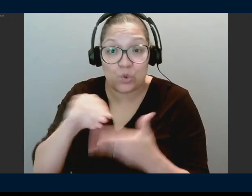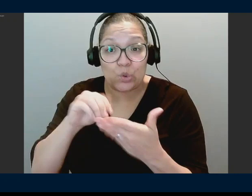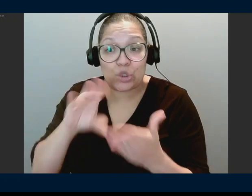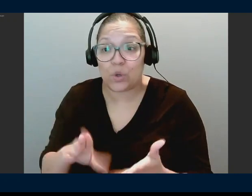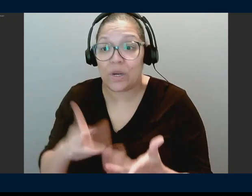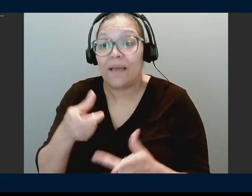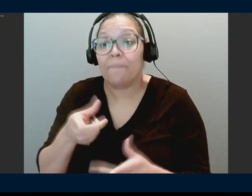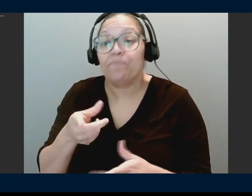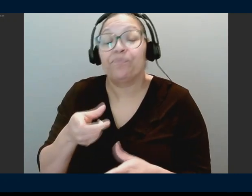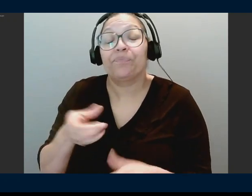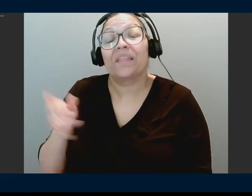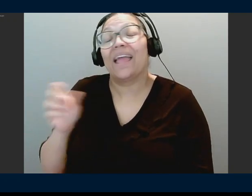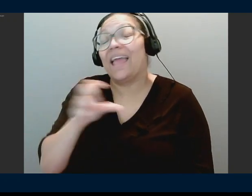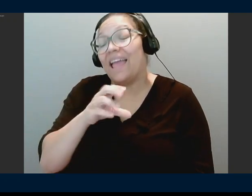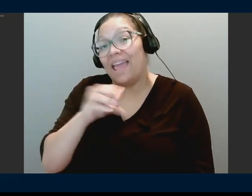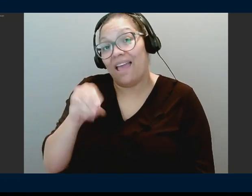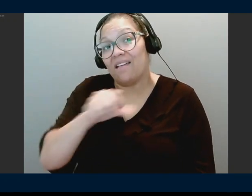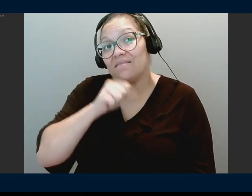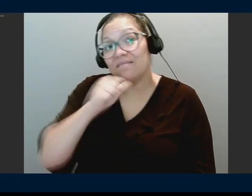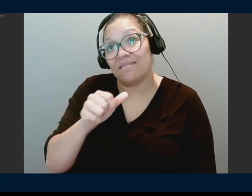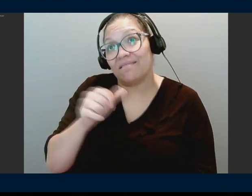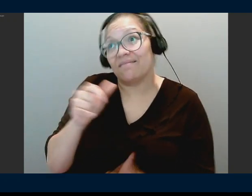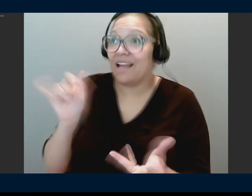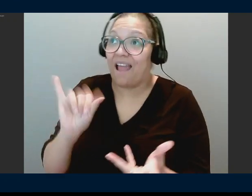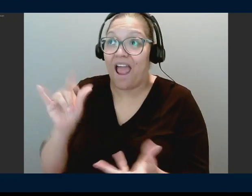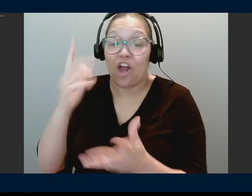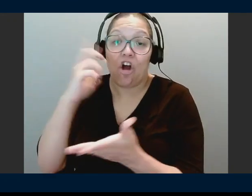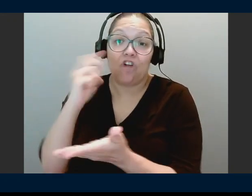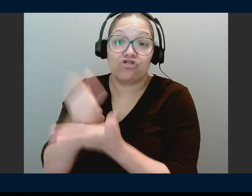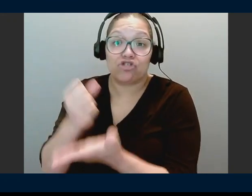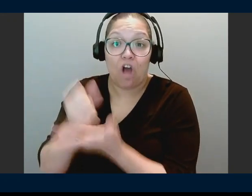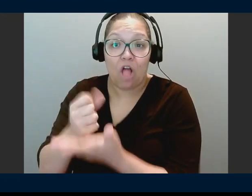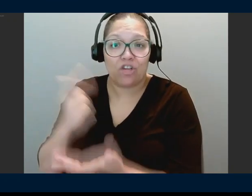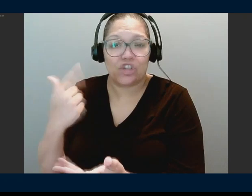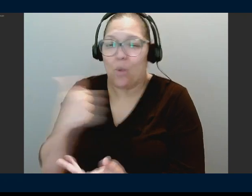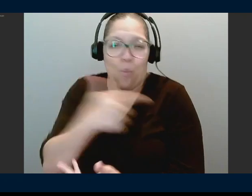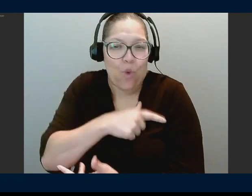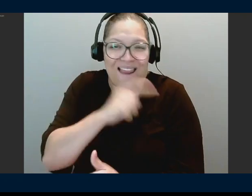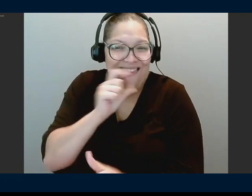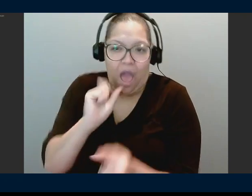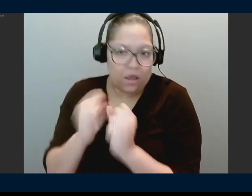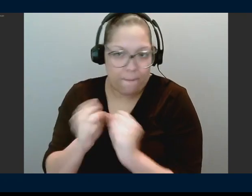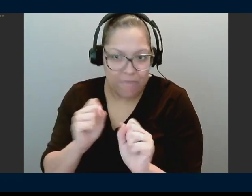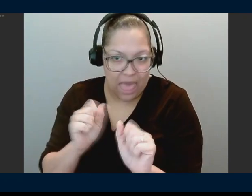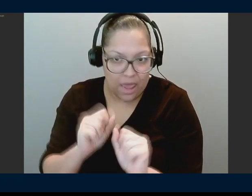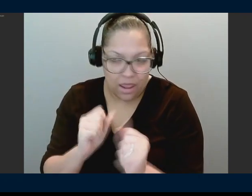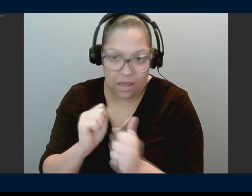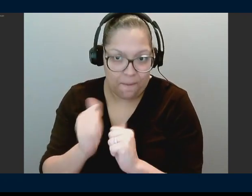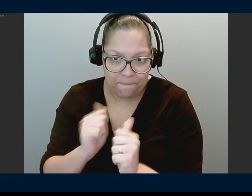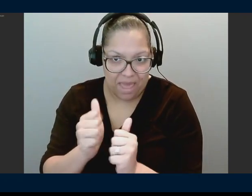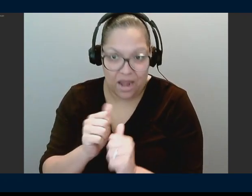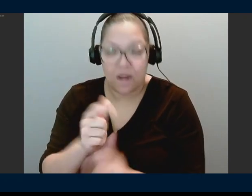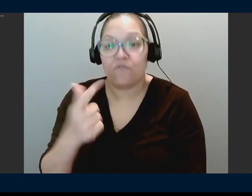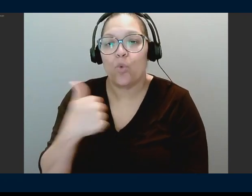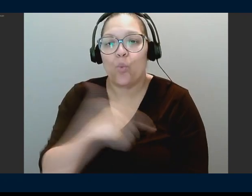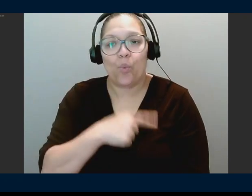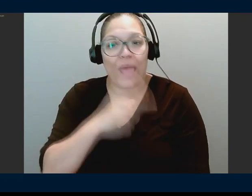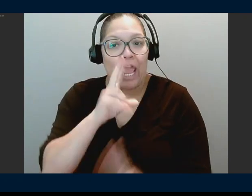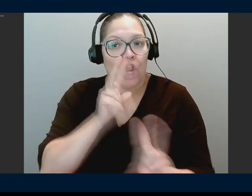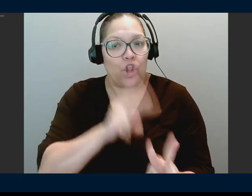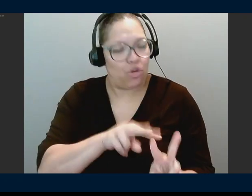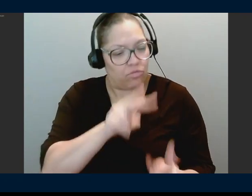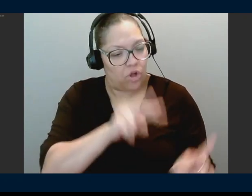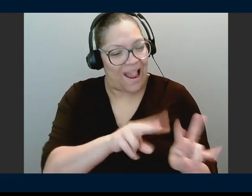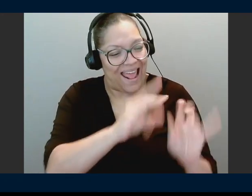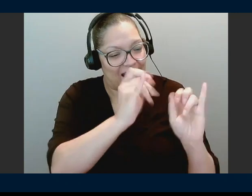a scholarship, we are actually not competitive. We look at every student as an individual, and we